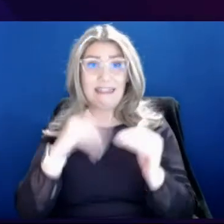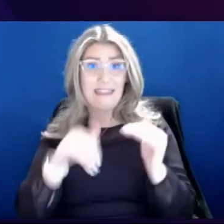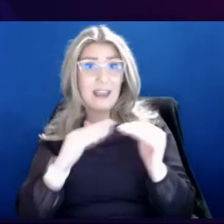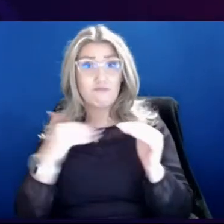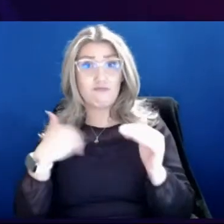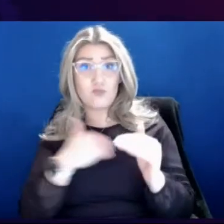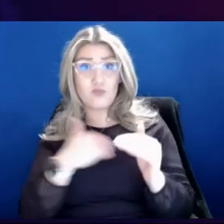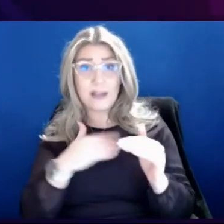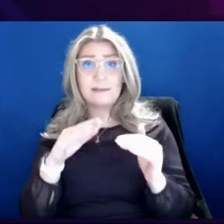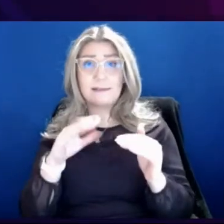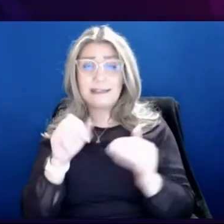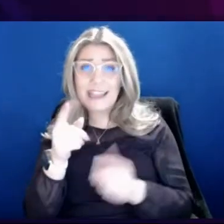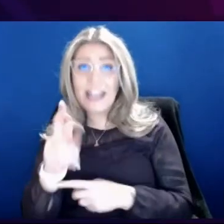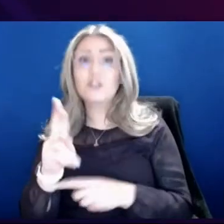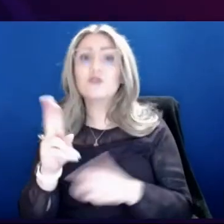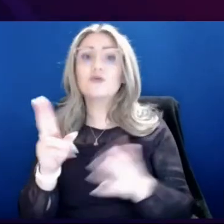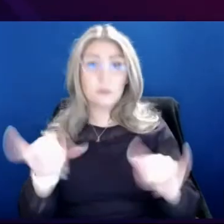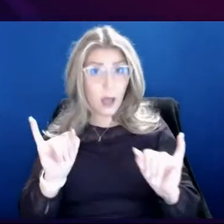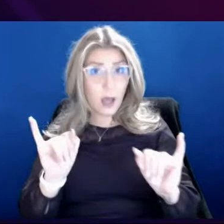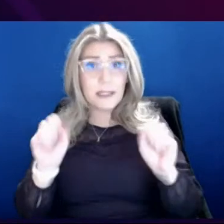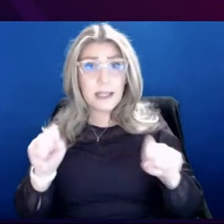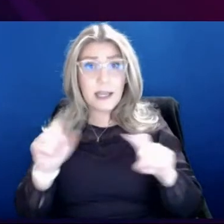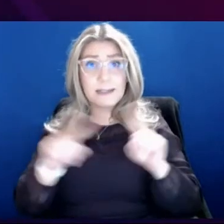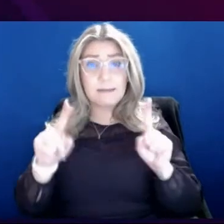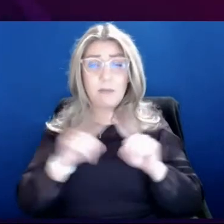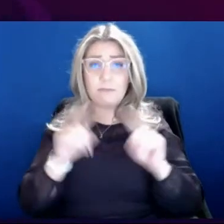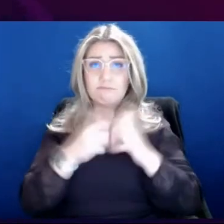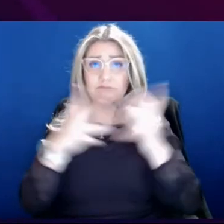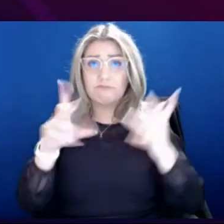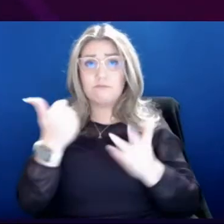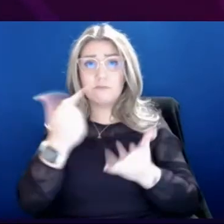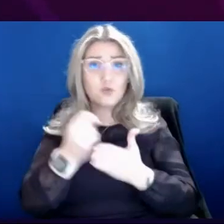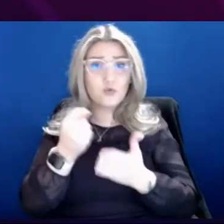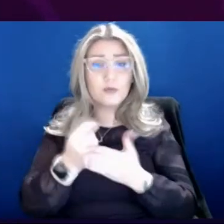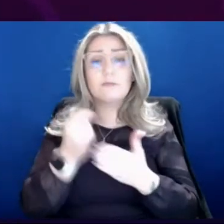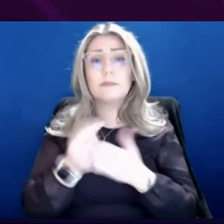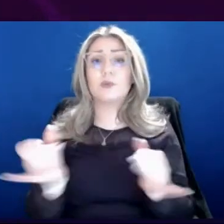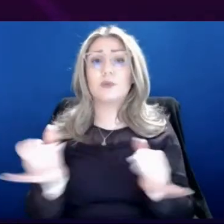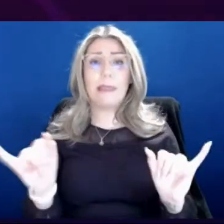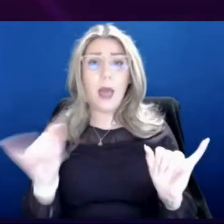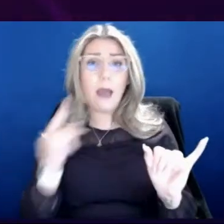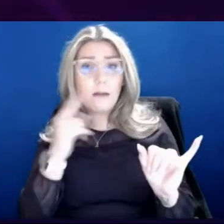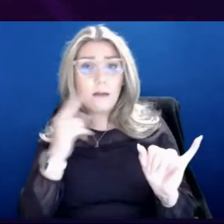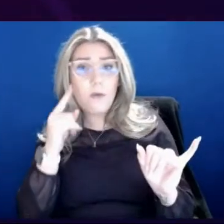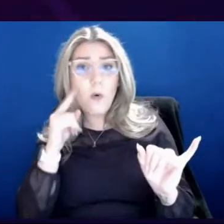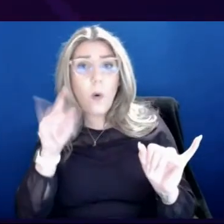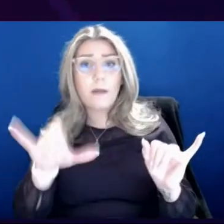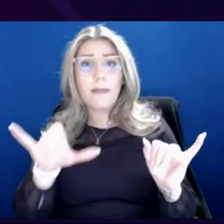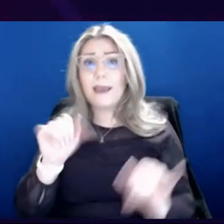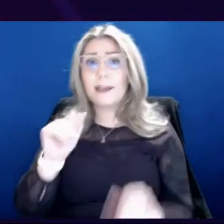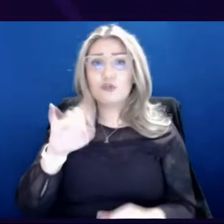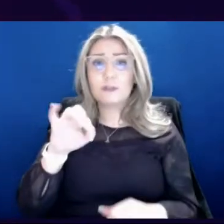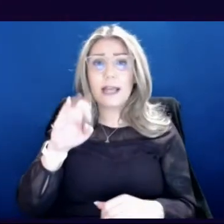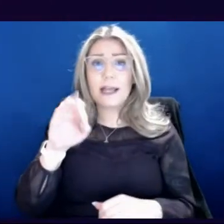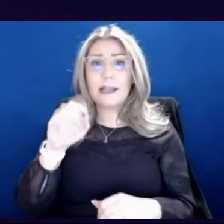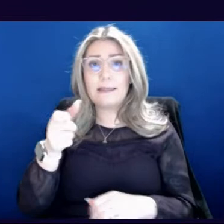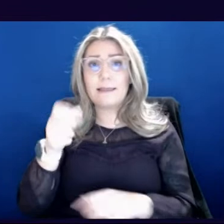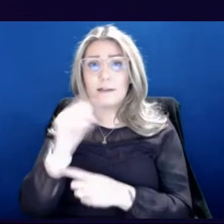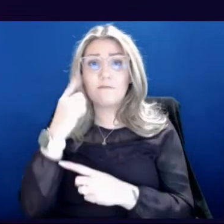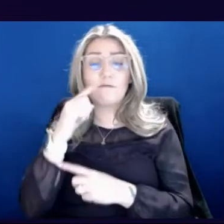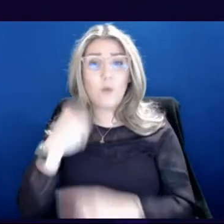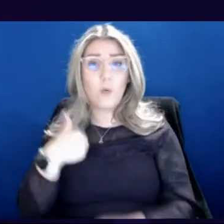common, but there are a multitude of other treatments now, so that the likelihood of needing anthracycline for breast cancer is